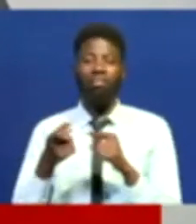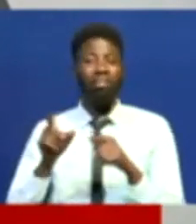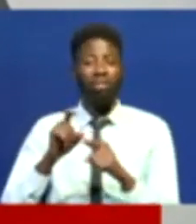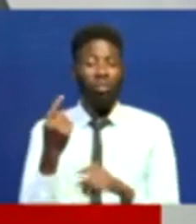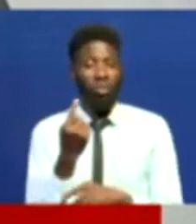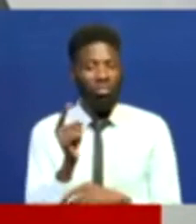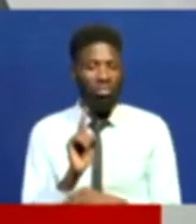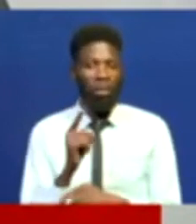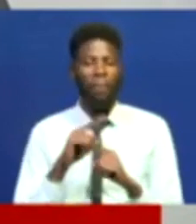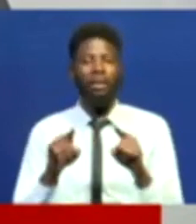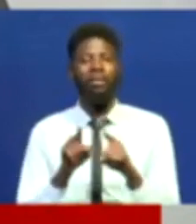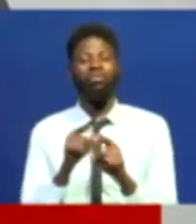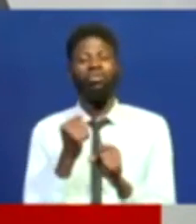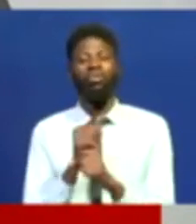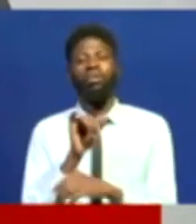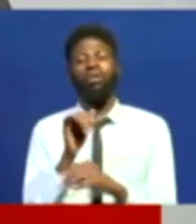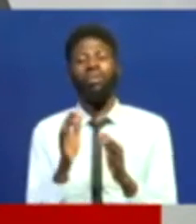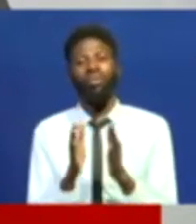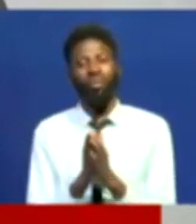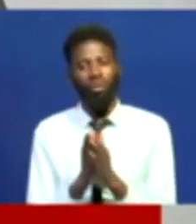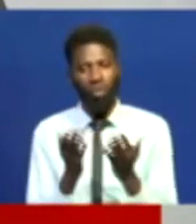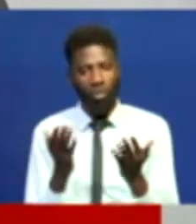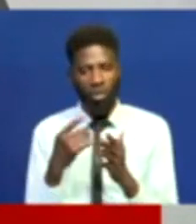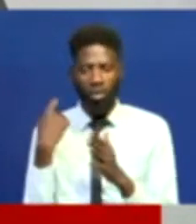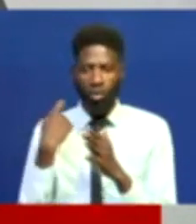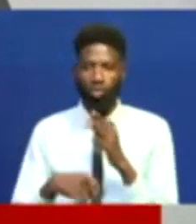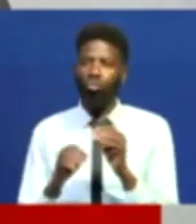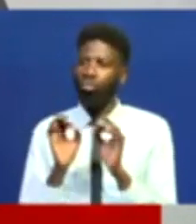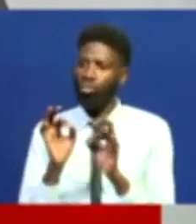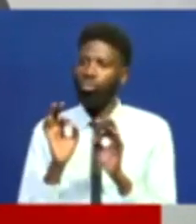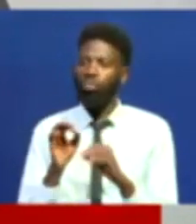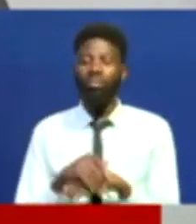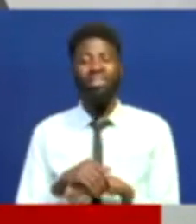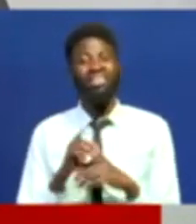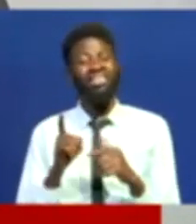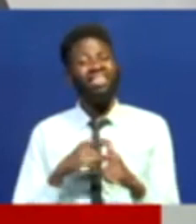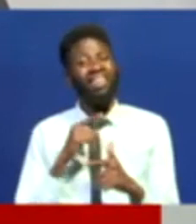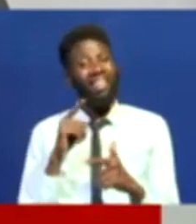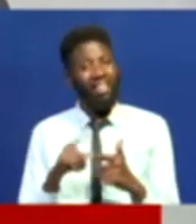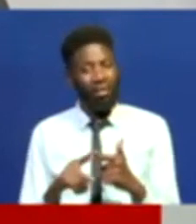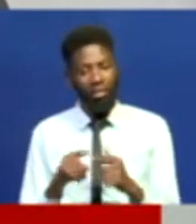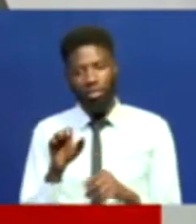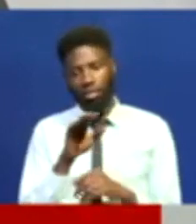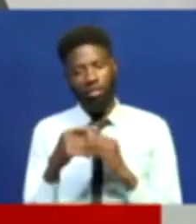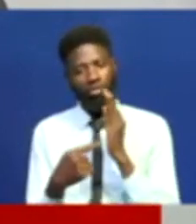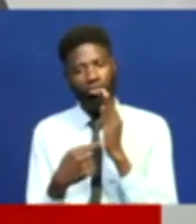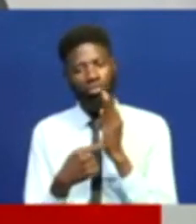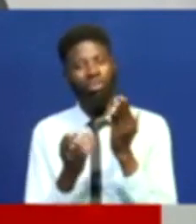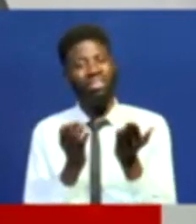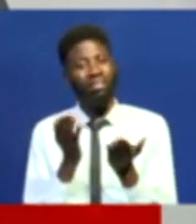reach, also doing it at an affordable cost. Then on the digitization of